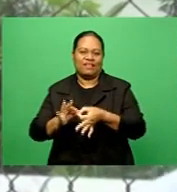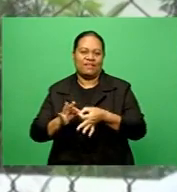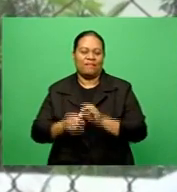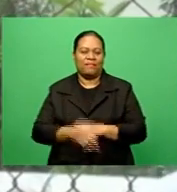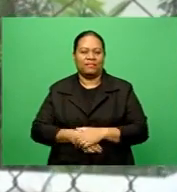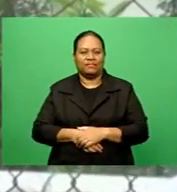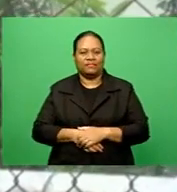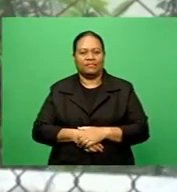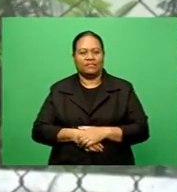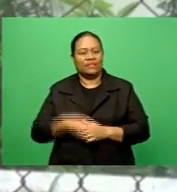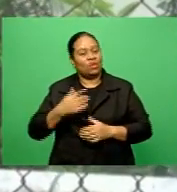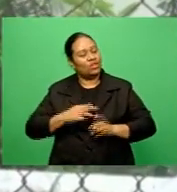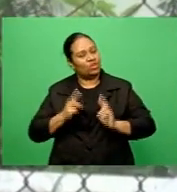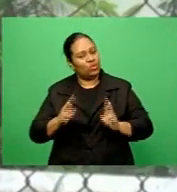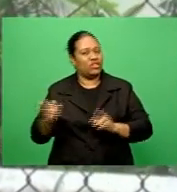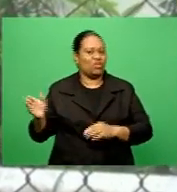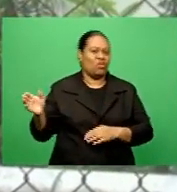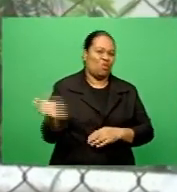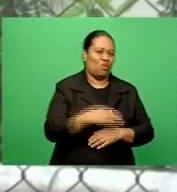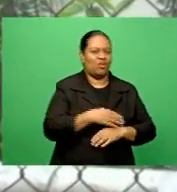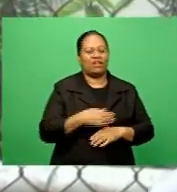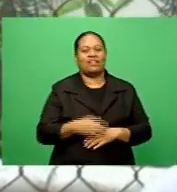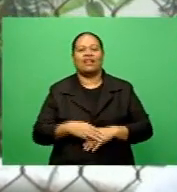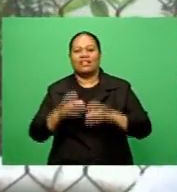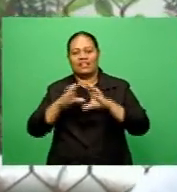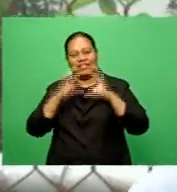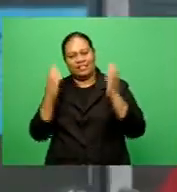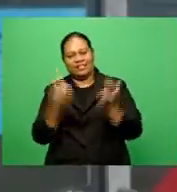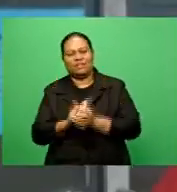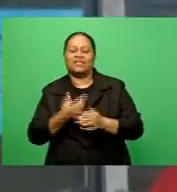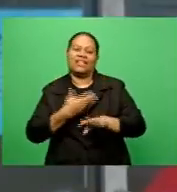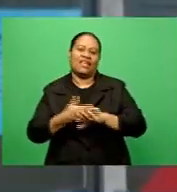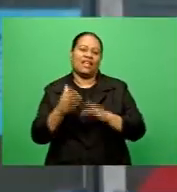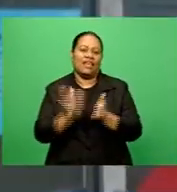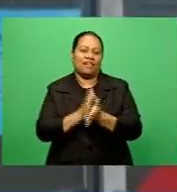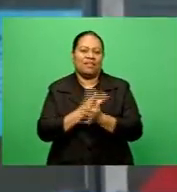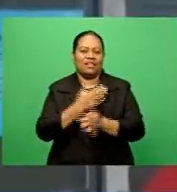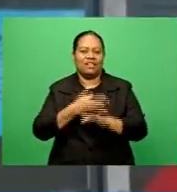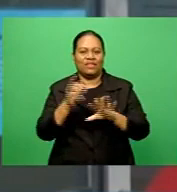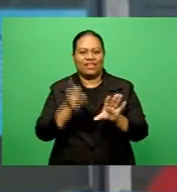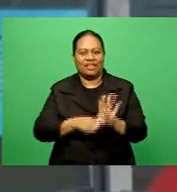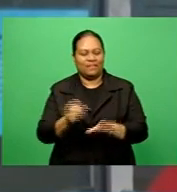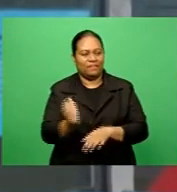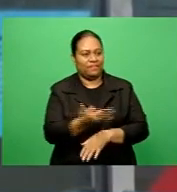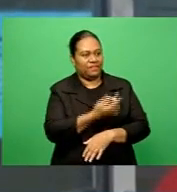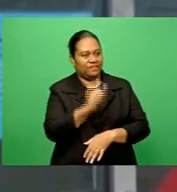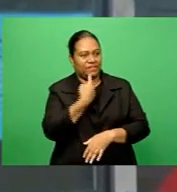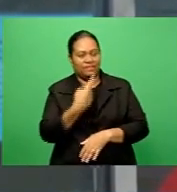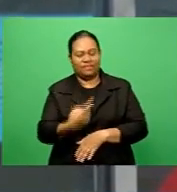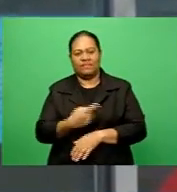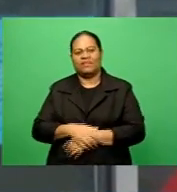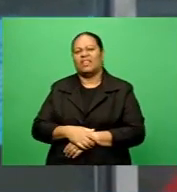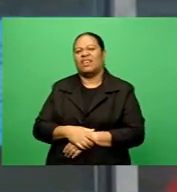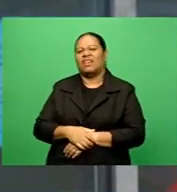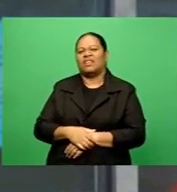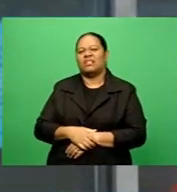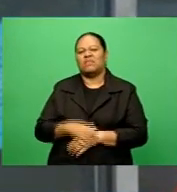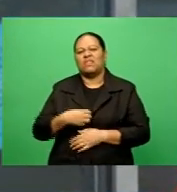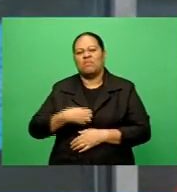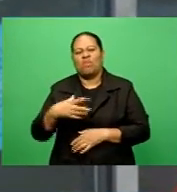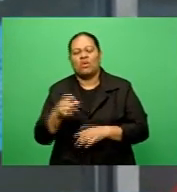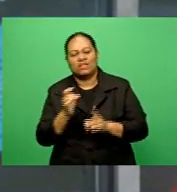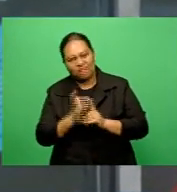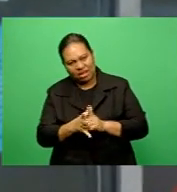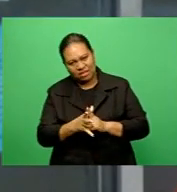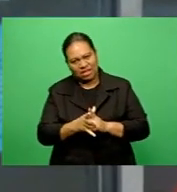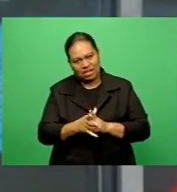wish everyone a Merry Christmas, a Happy New Year. For this year, Christmas will be extra special because we'll be